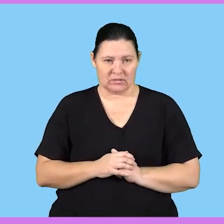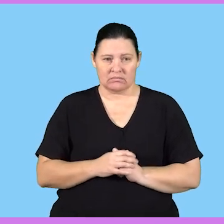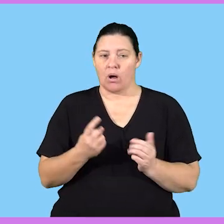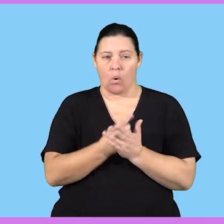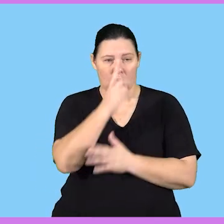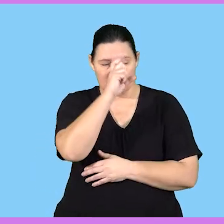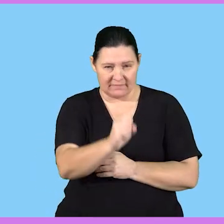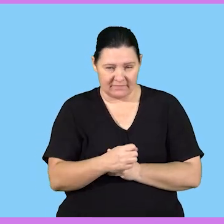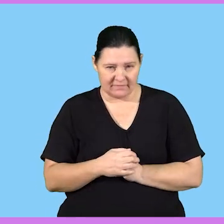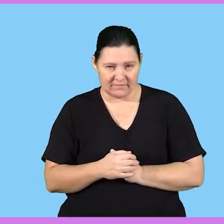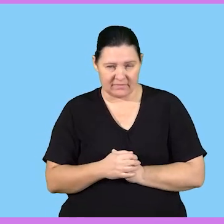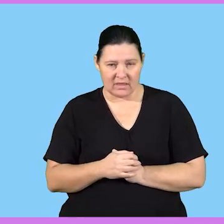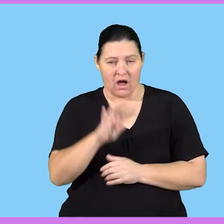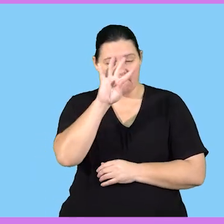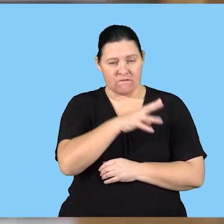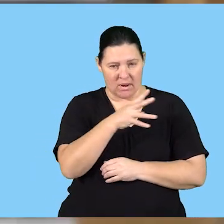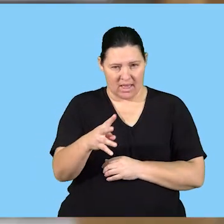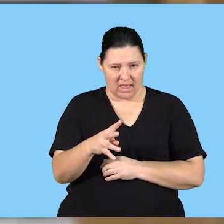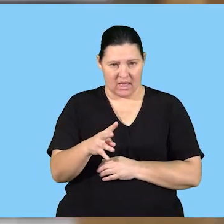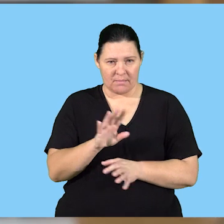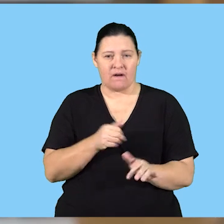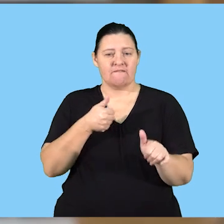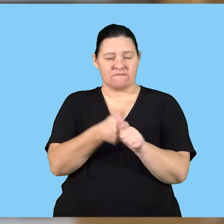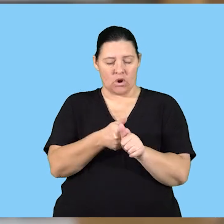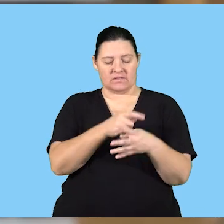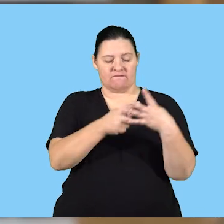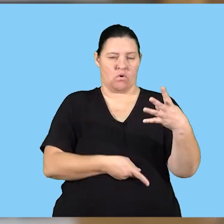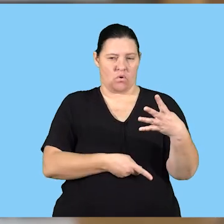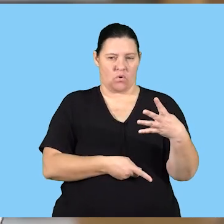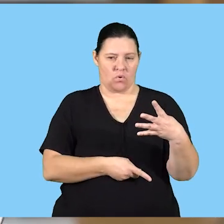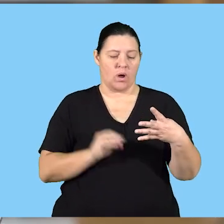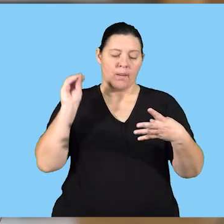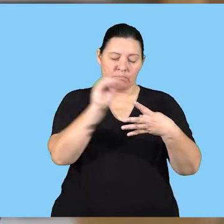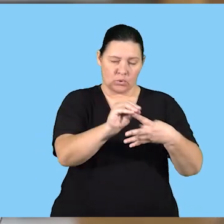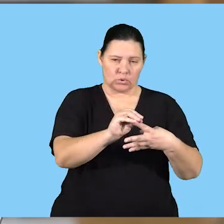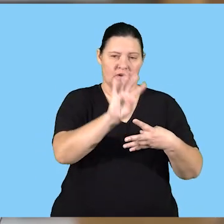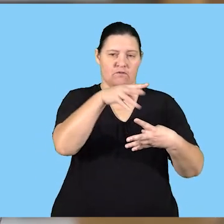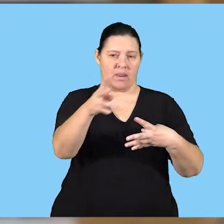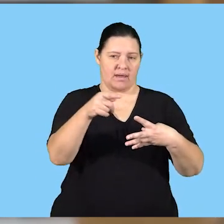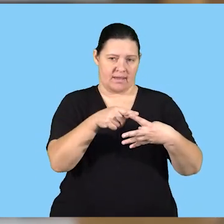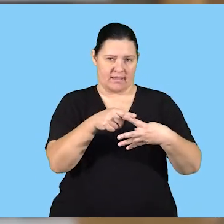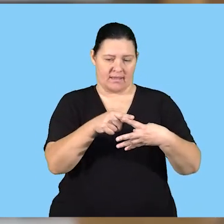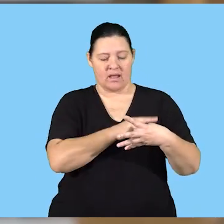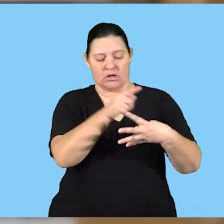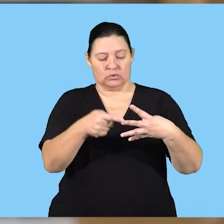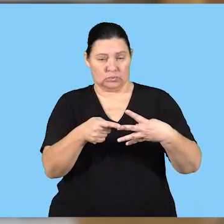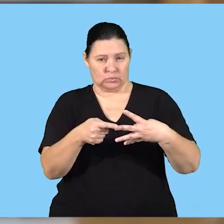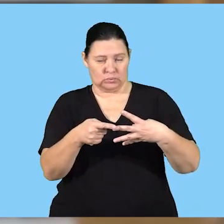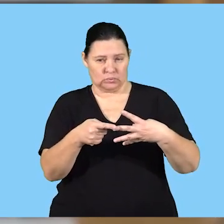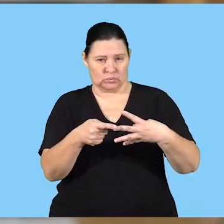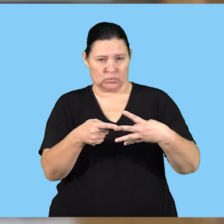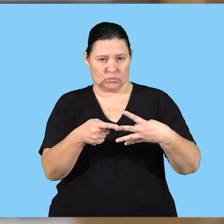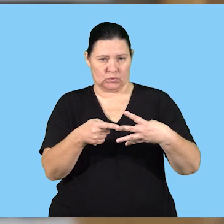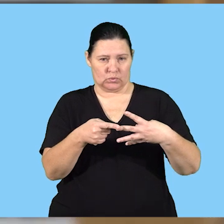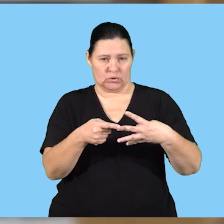So like I've always believed, when we have a formula, we always follow 4 steps. Step number 1, you write down your formula. Step